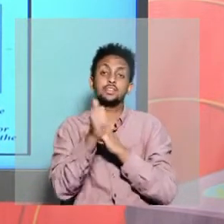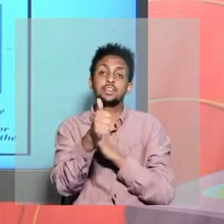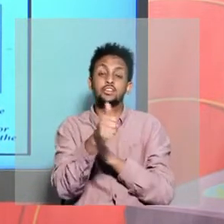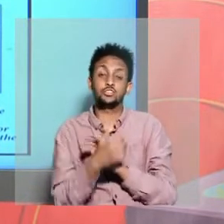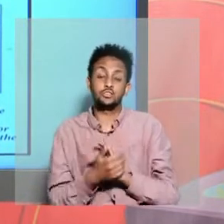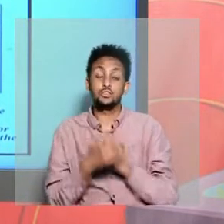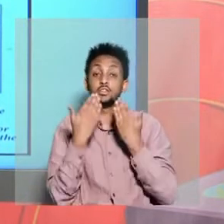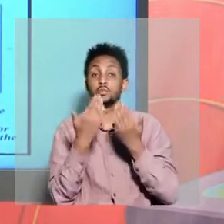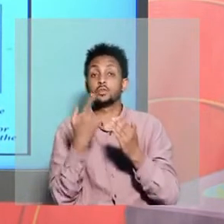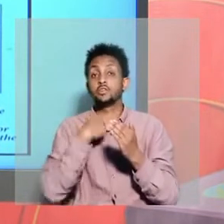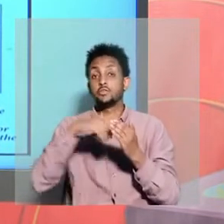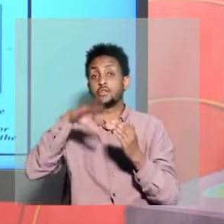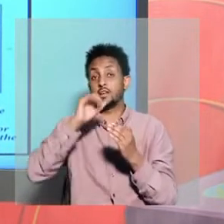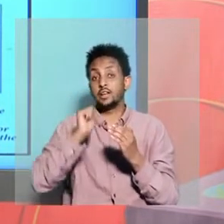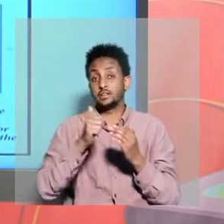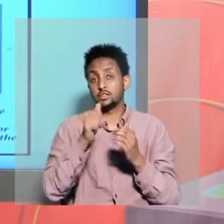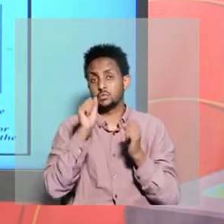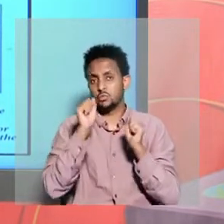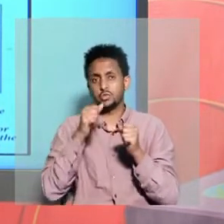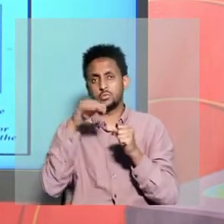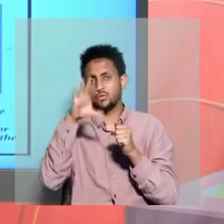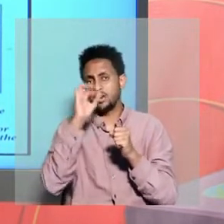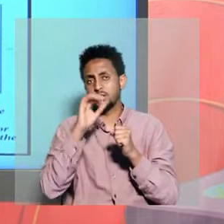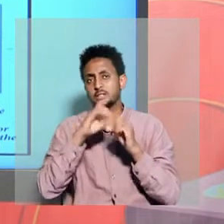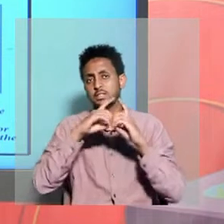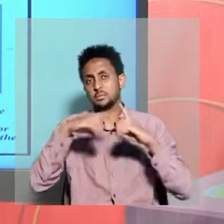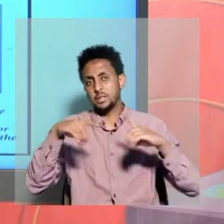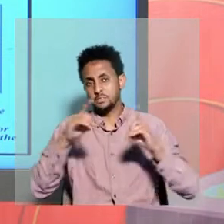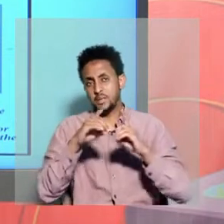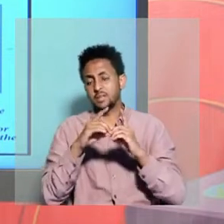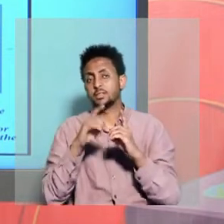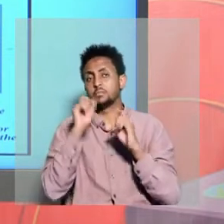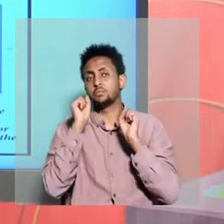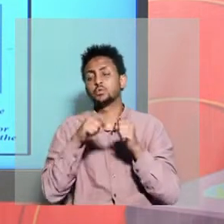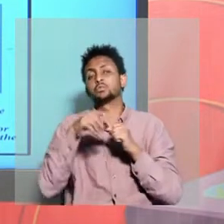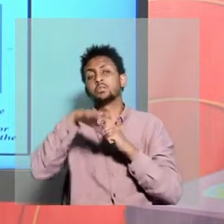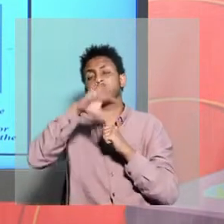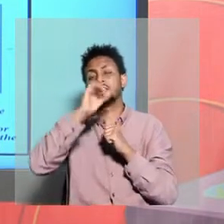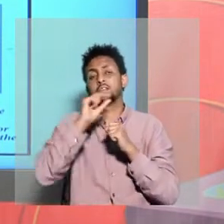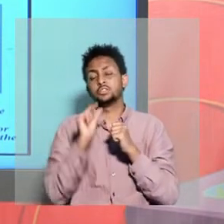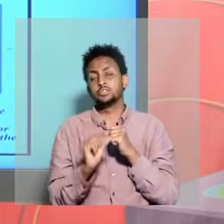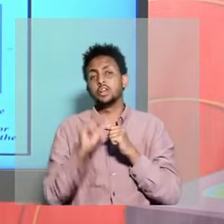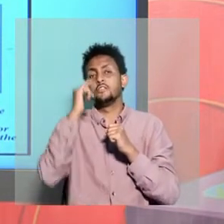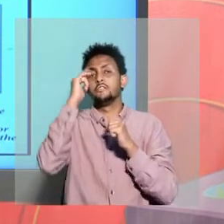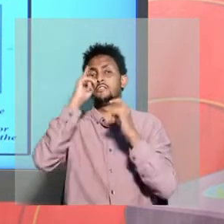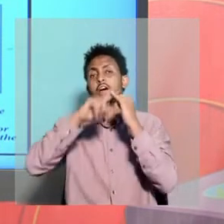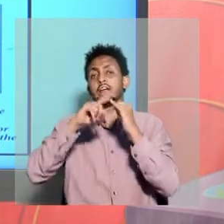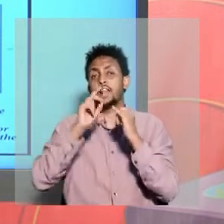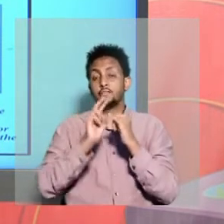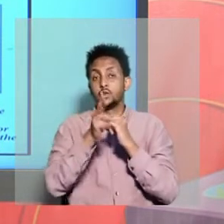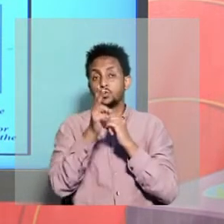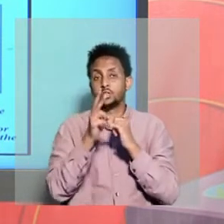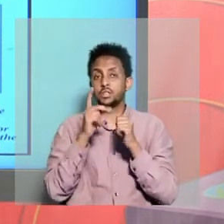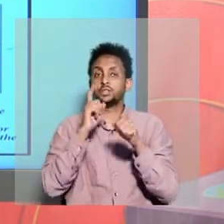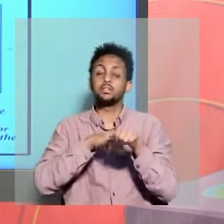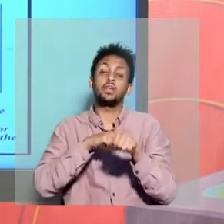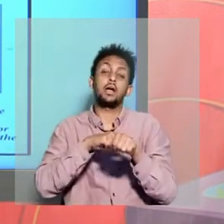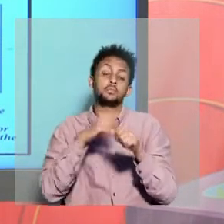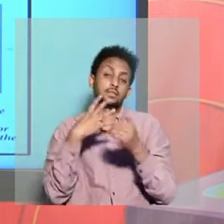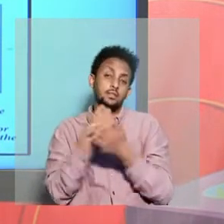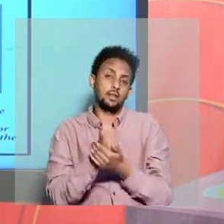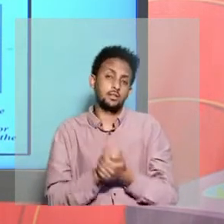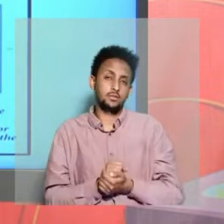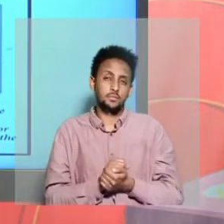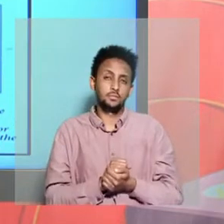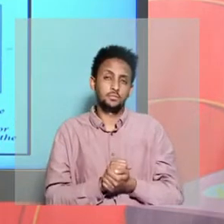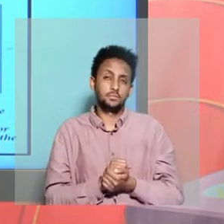acceleration. So if you find the acceleration, it's possible to find the displacement, it's possible to find the initial, the final velocity, the time it took, and